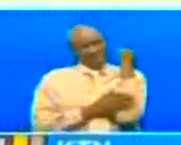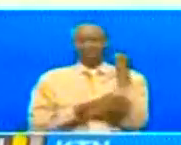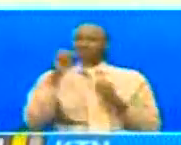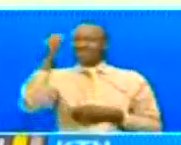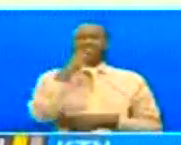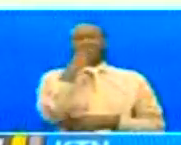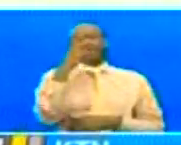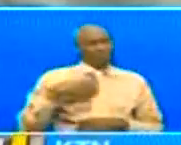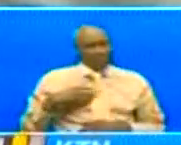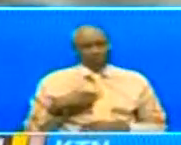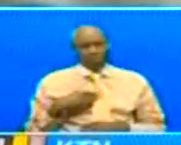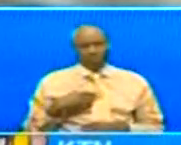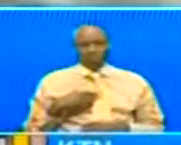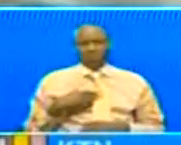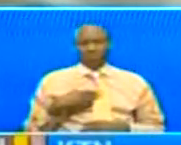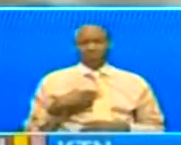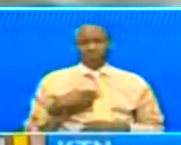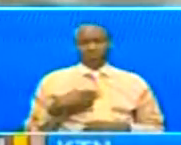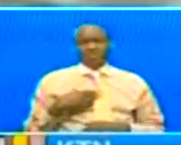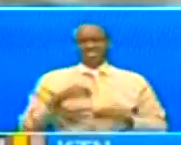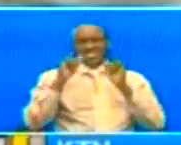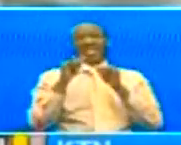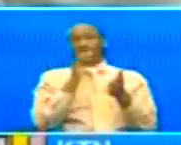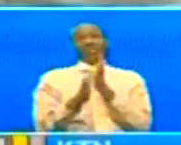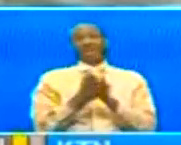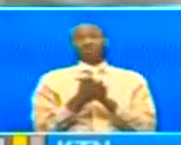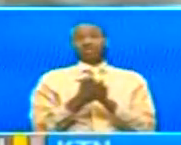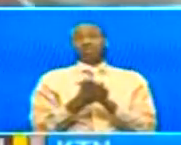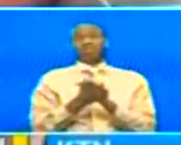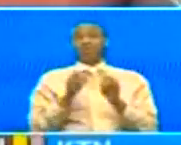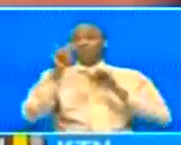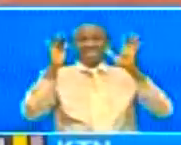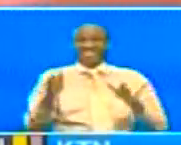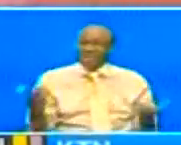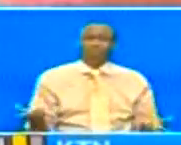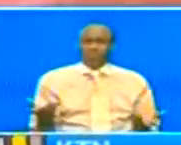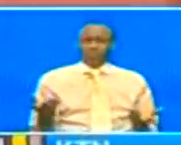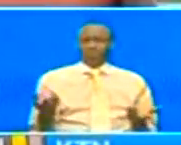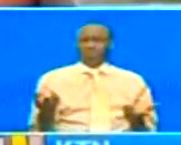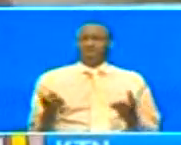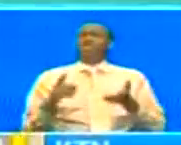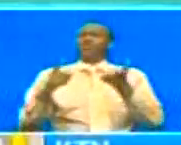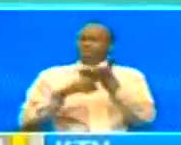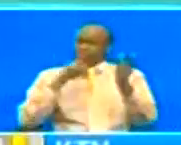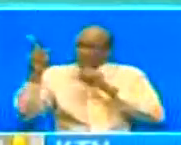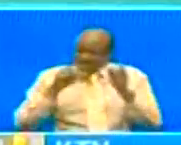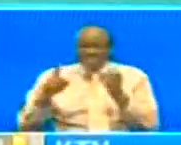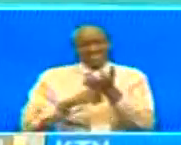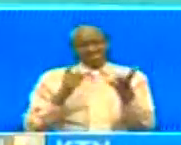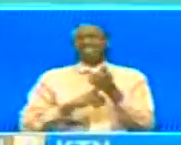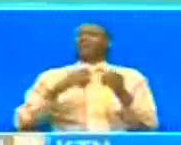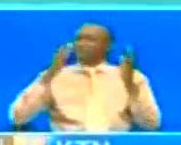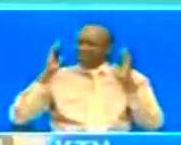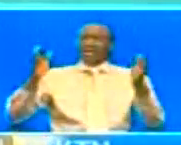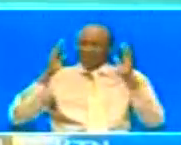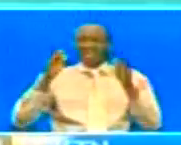tells the people we can stay without foreigners. I mean, tourism is one of the biggest points in Kenya. If